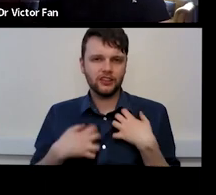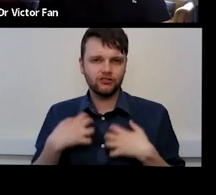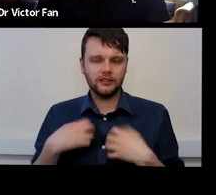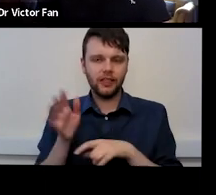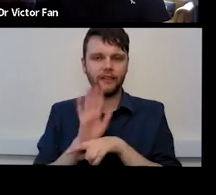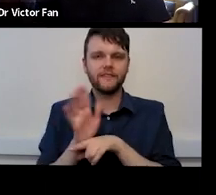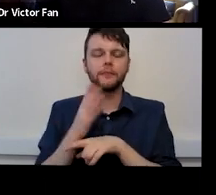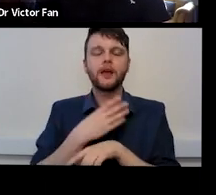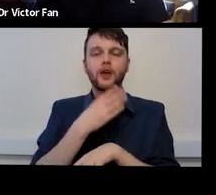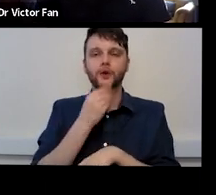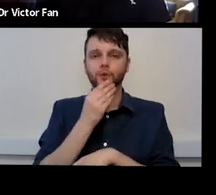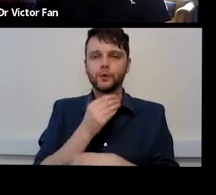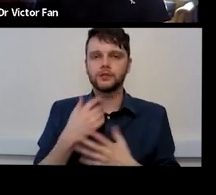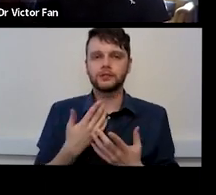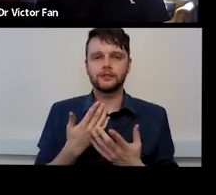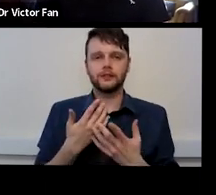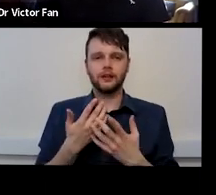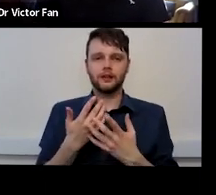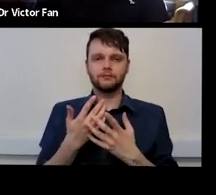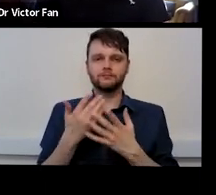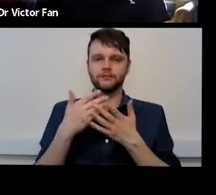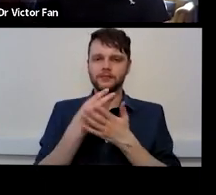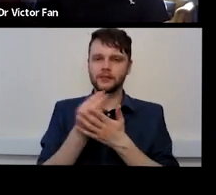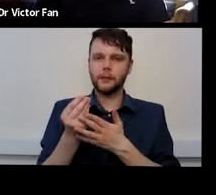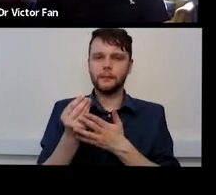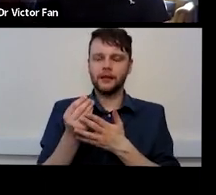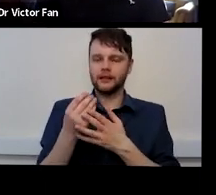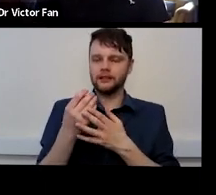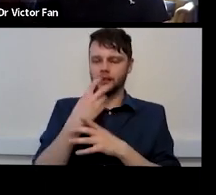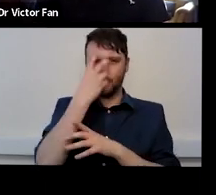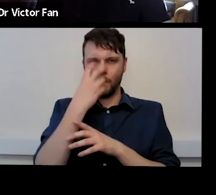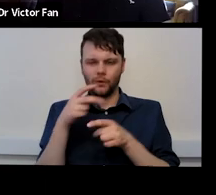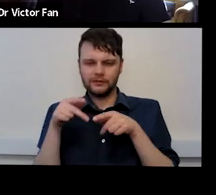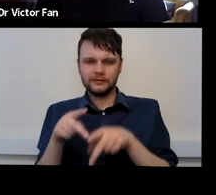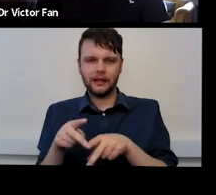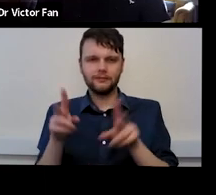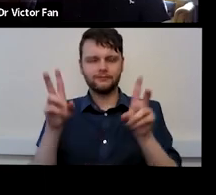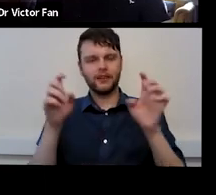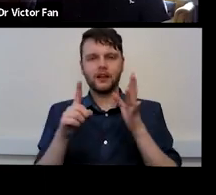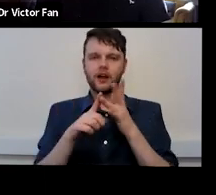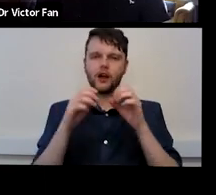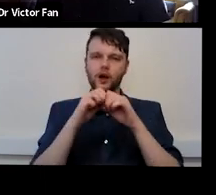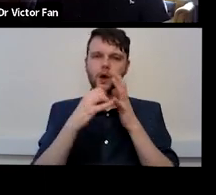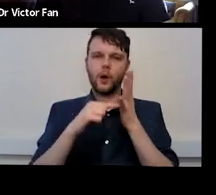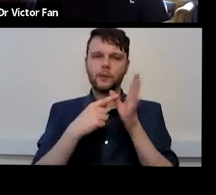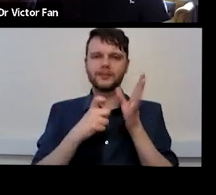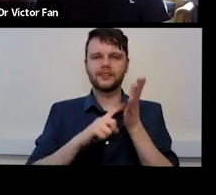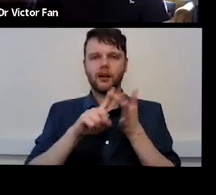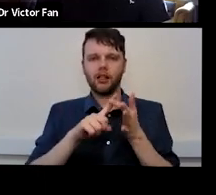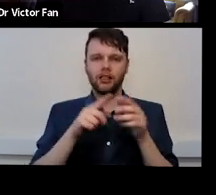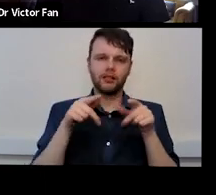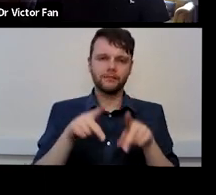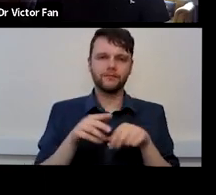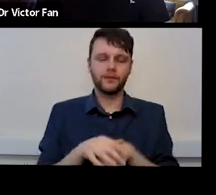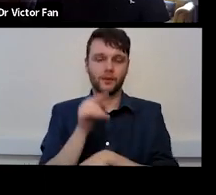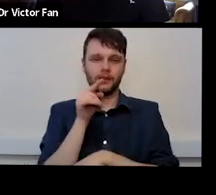it uses another kind of medieval Chinese aesthetics called obstacle or ge. And so in this particular,